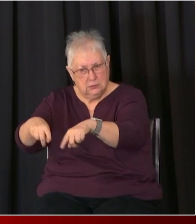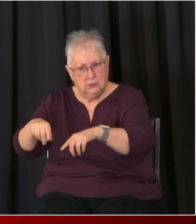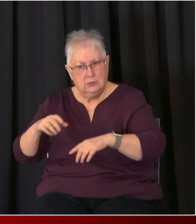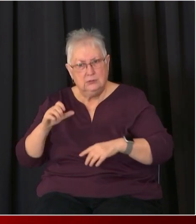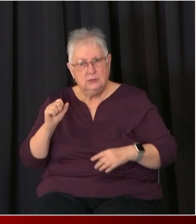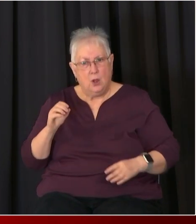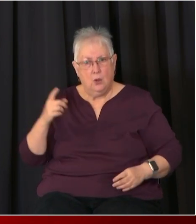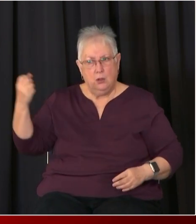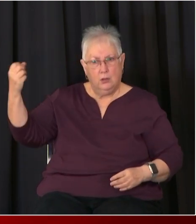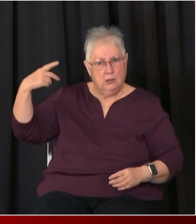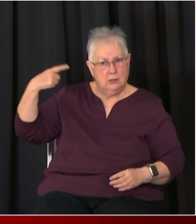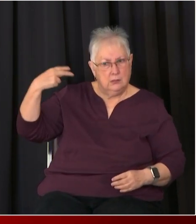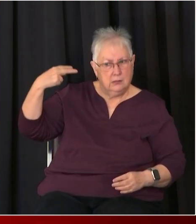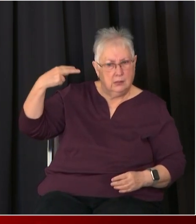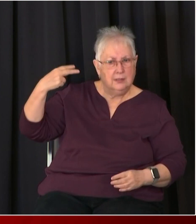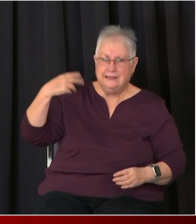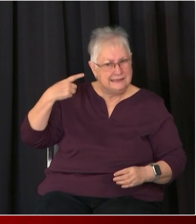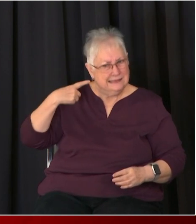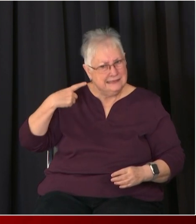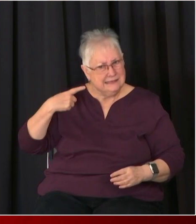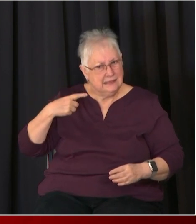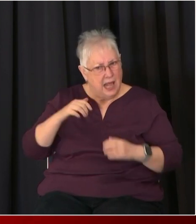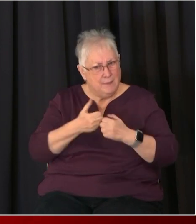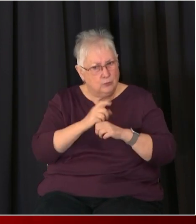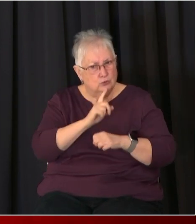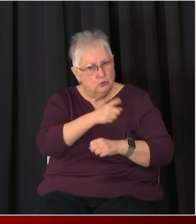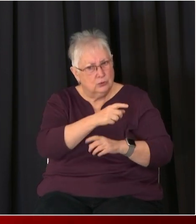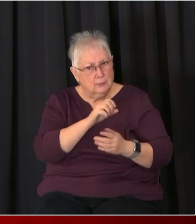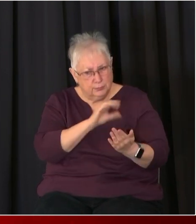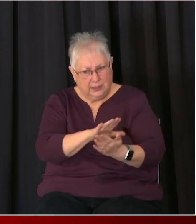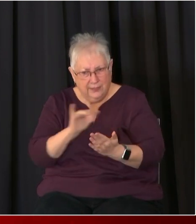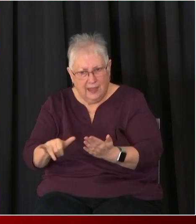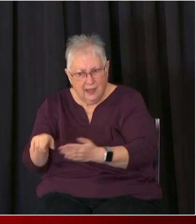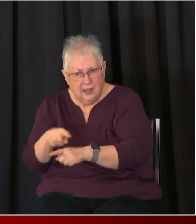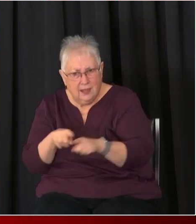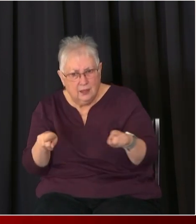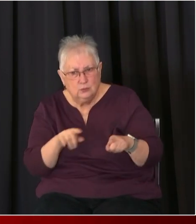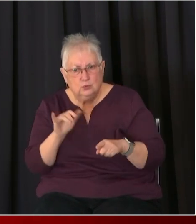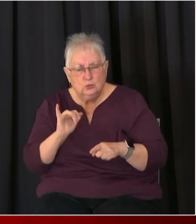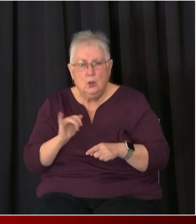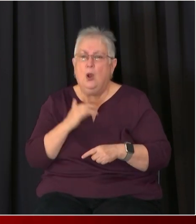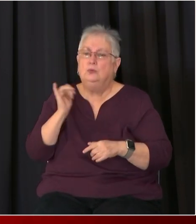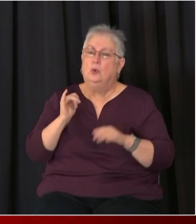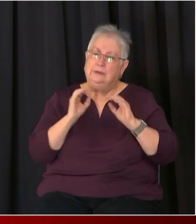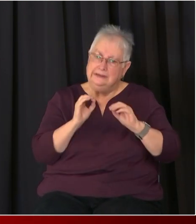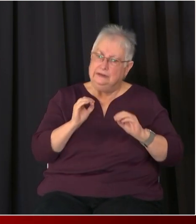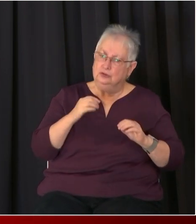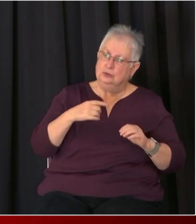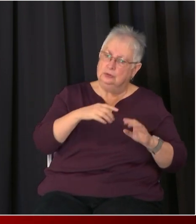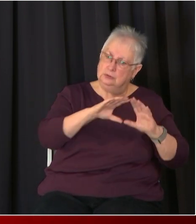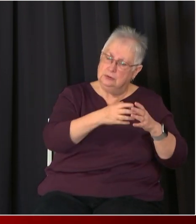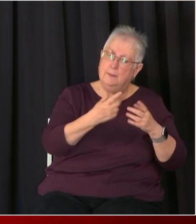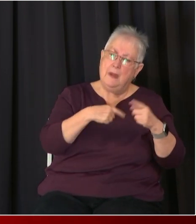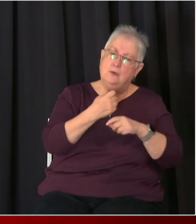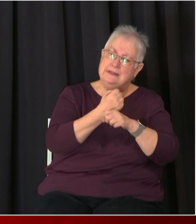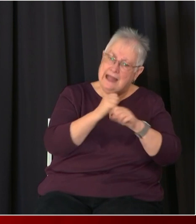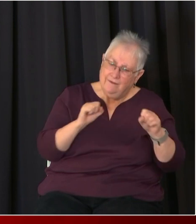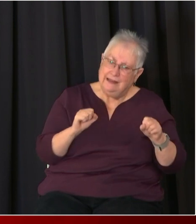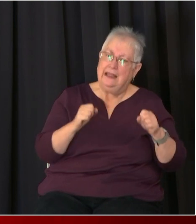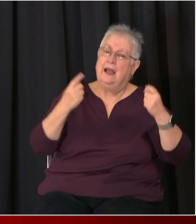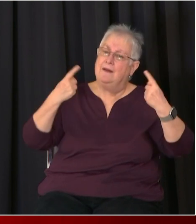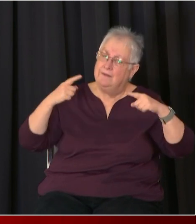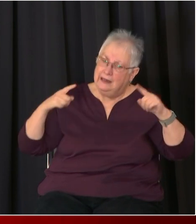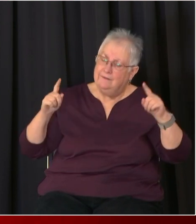the safety and efficacy of the vaccines as they are being released, so that we can